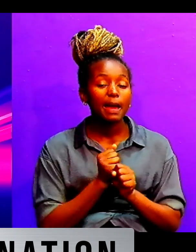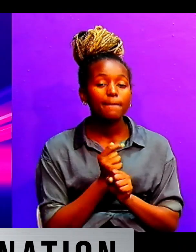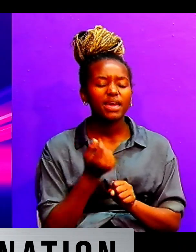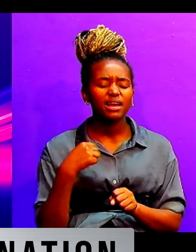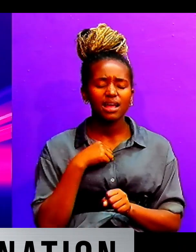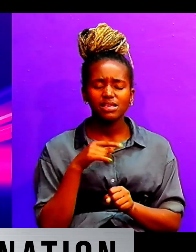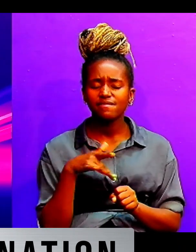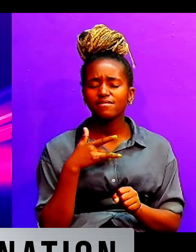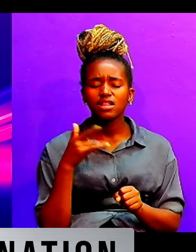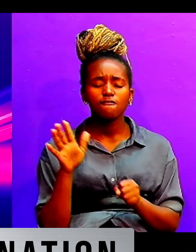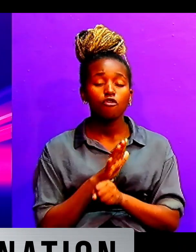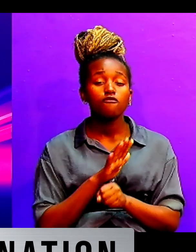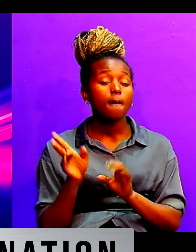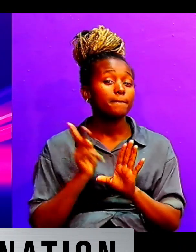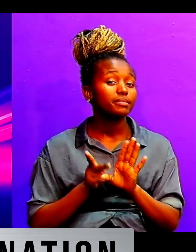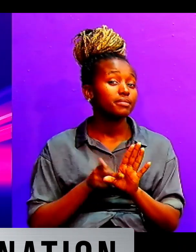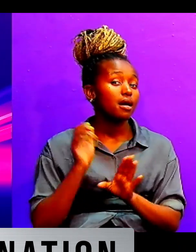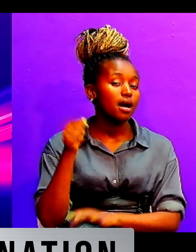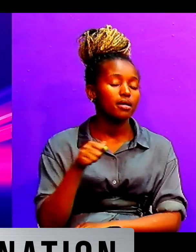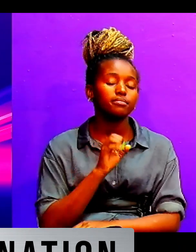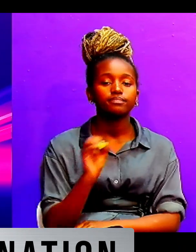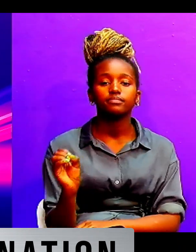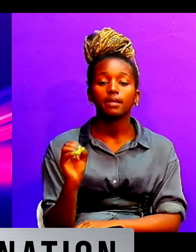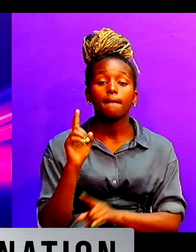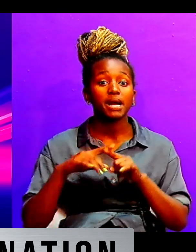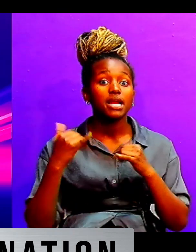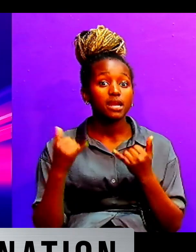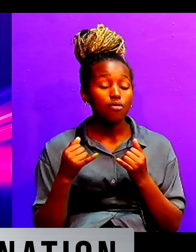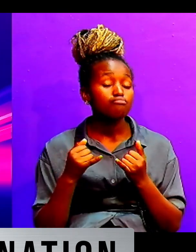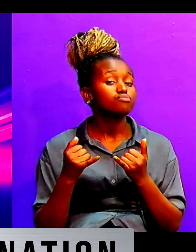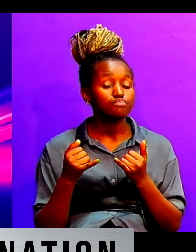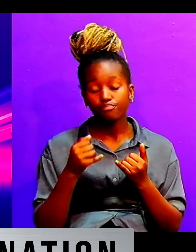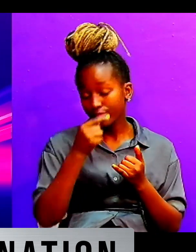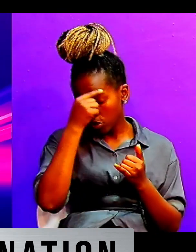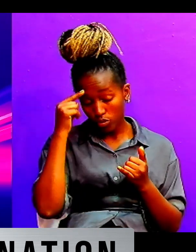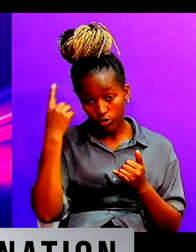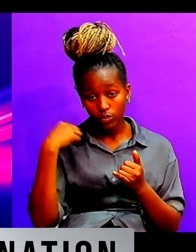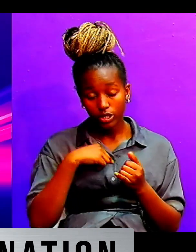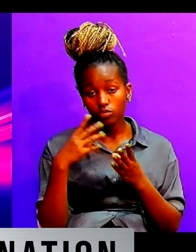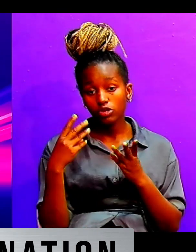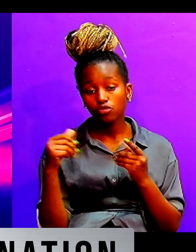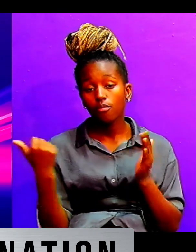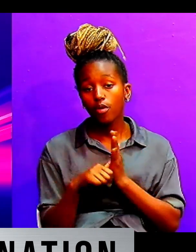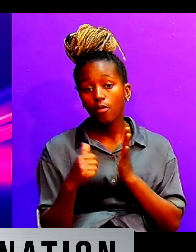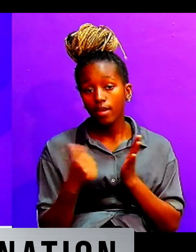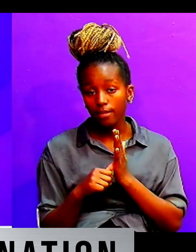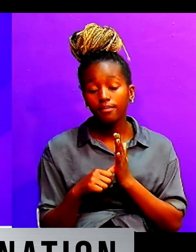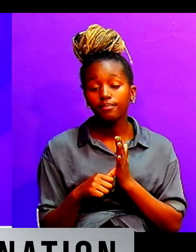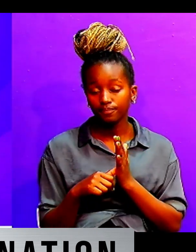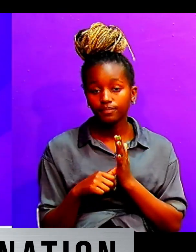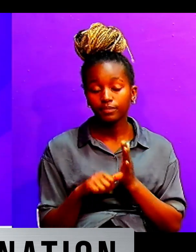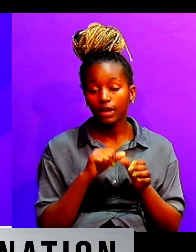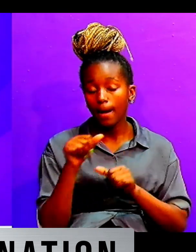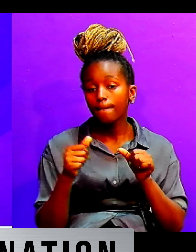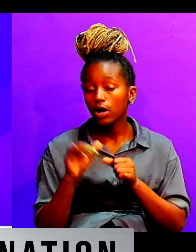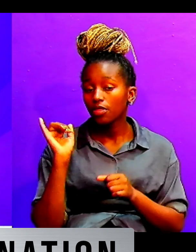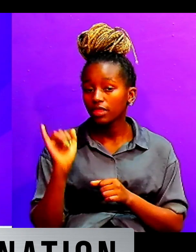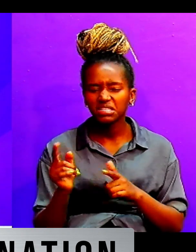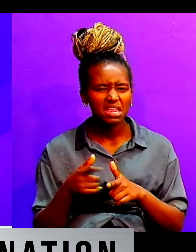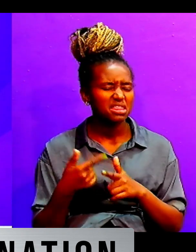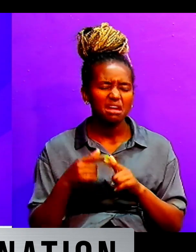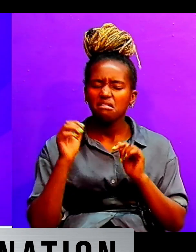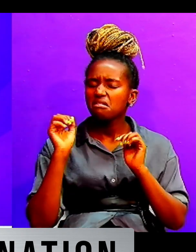participate because of those gaps. But now that they have been addressed, it has been assented by the